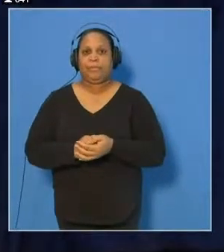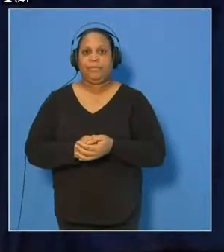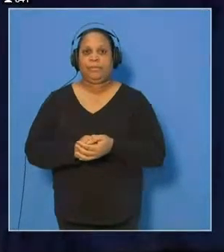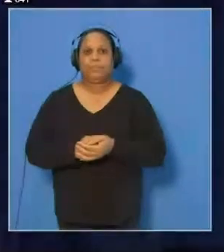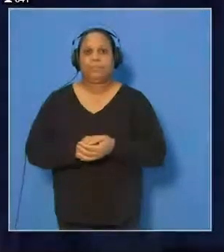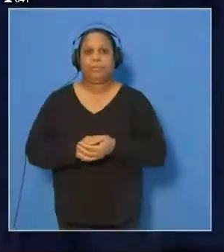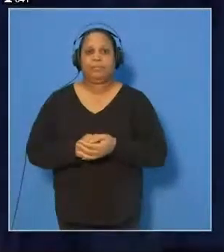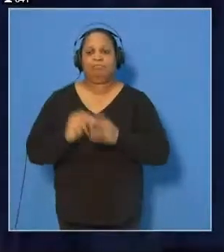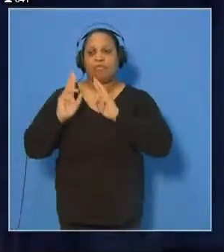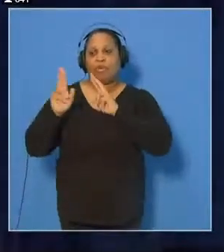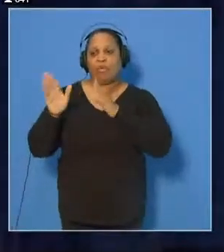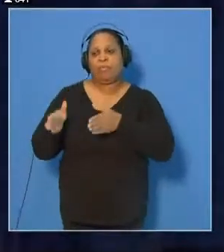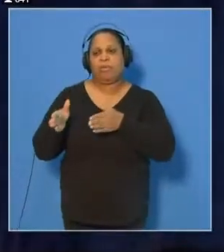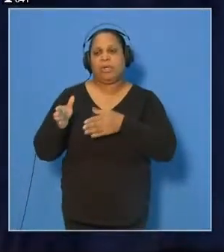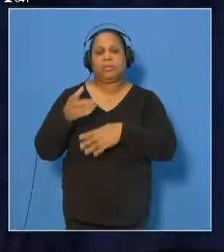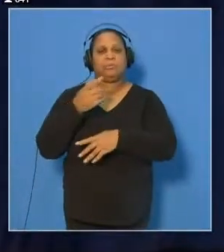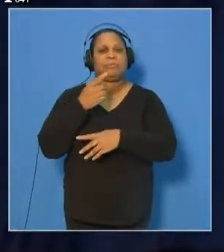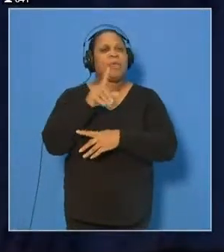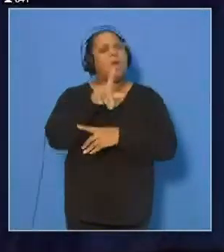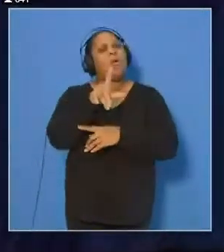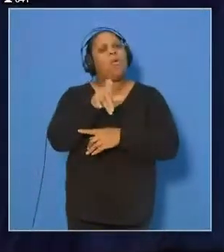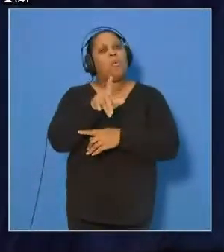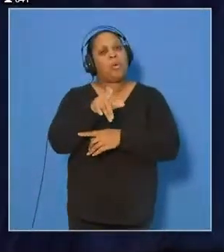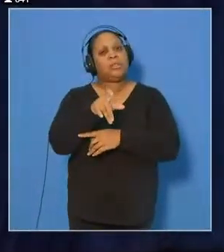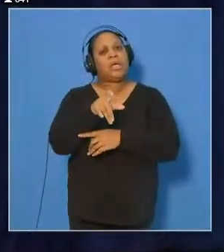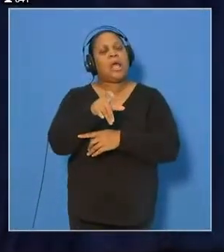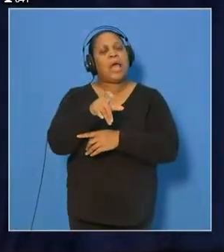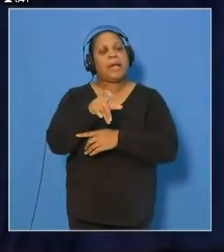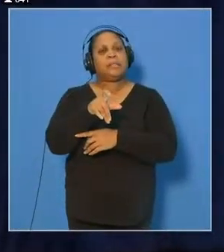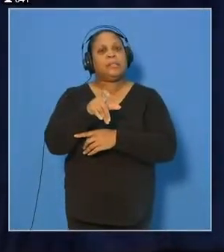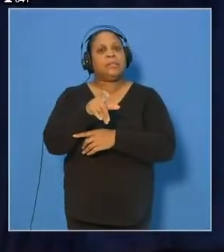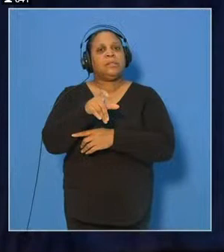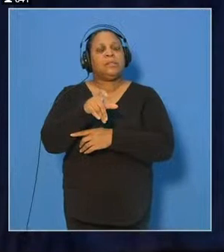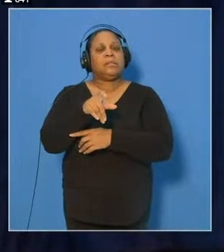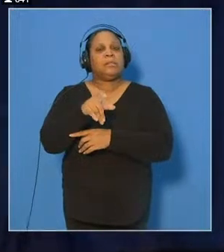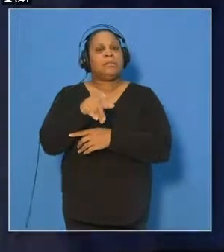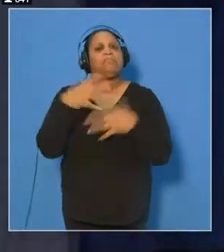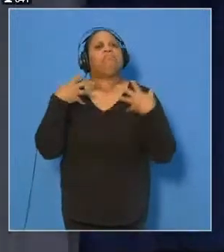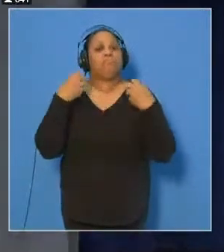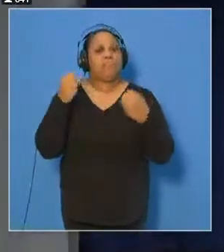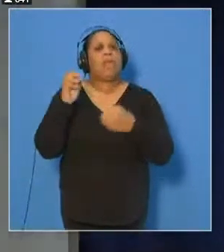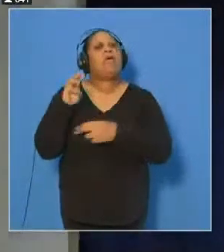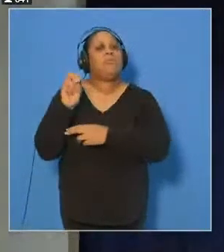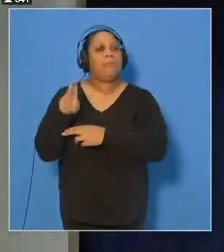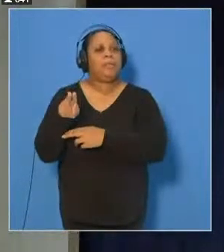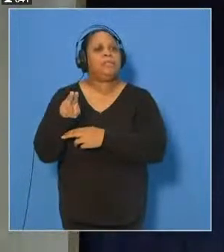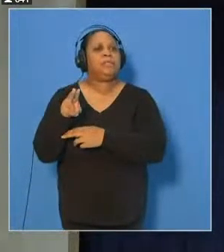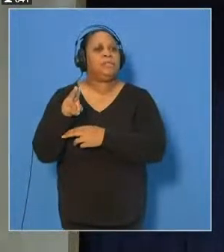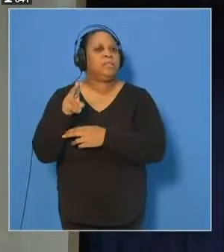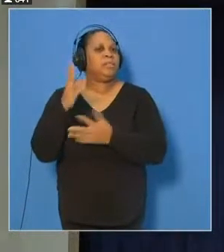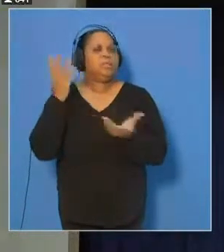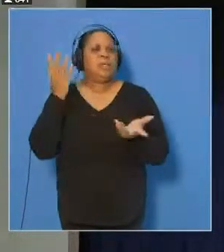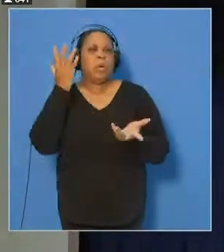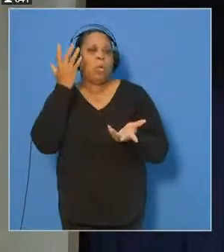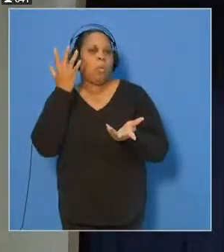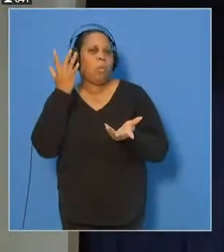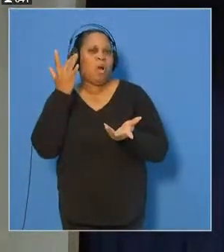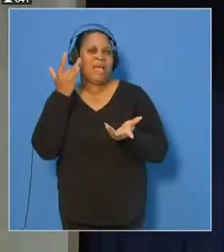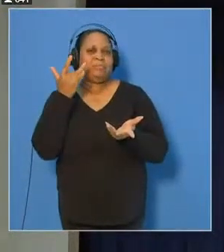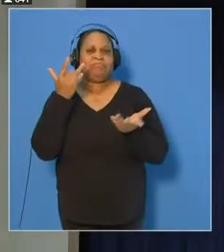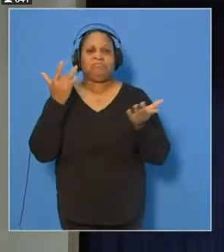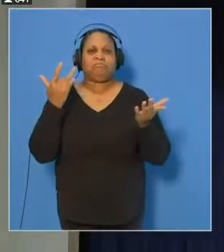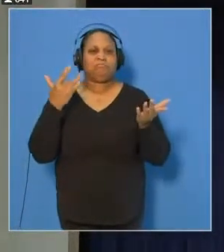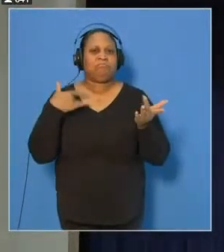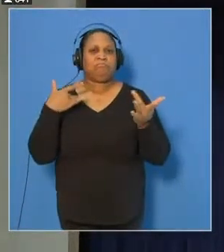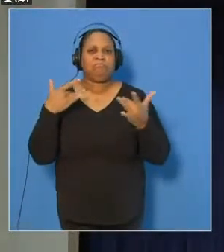I wanted to ask Dr. Health Minister, why would you consider